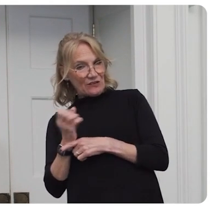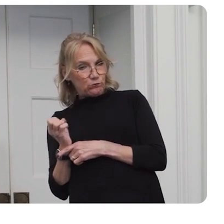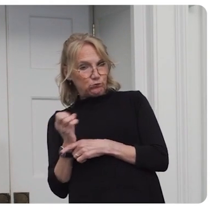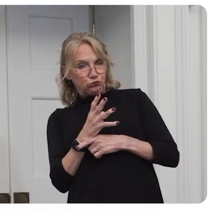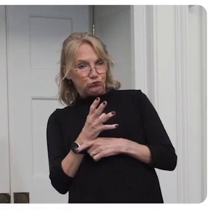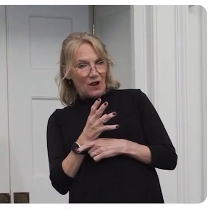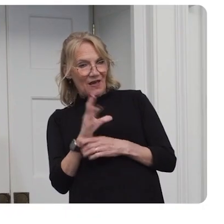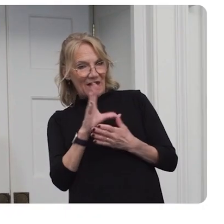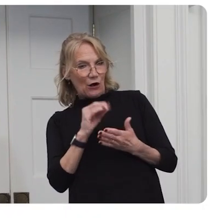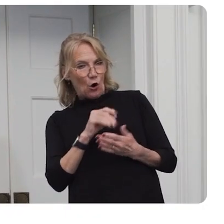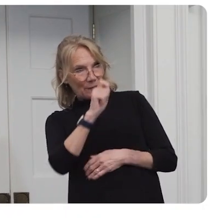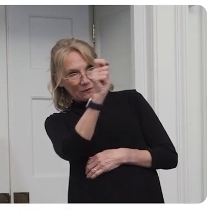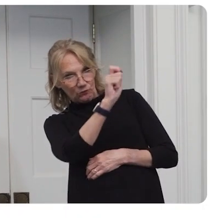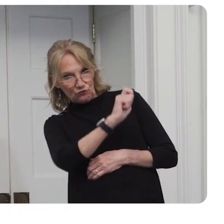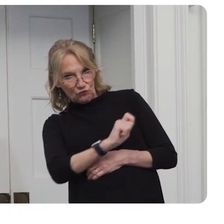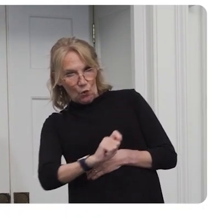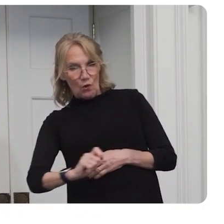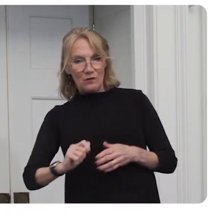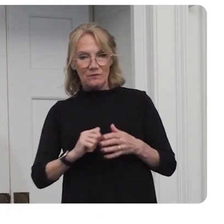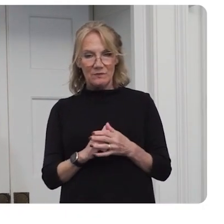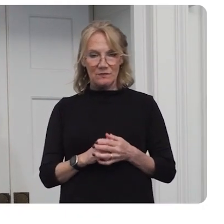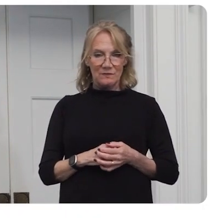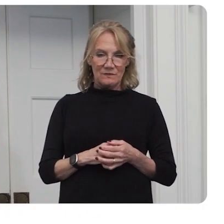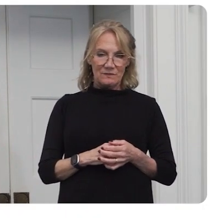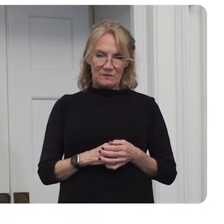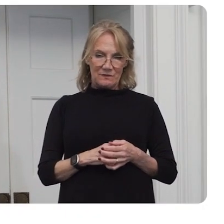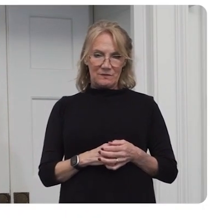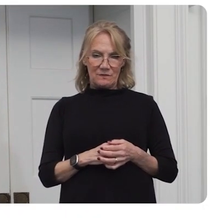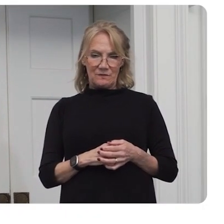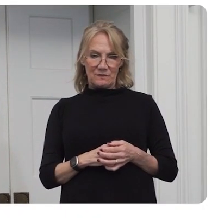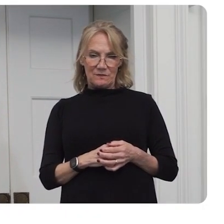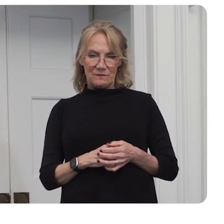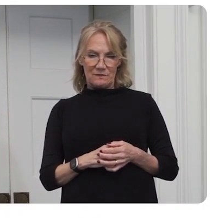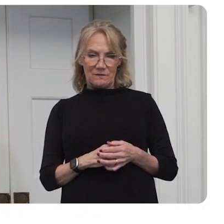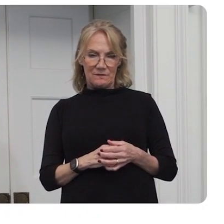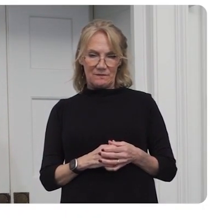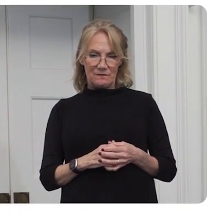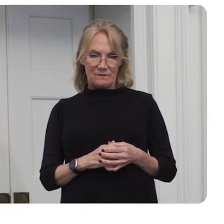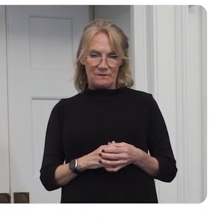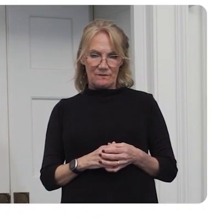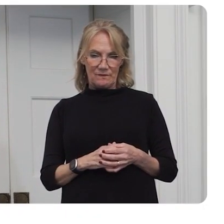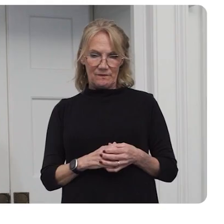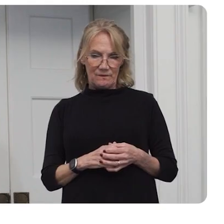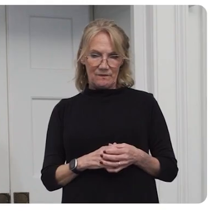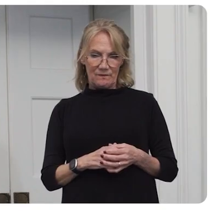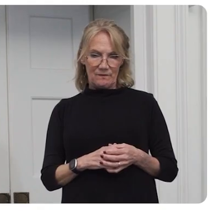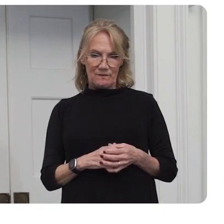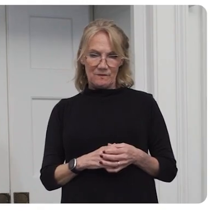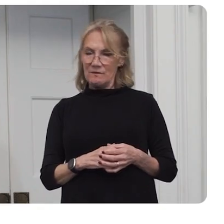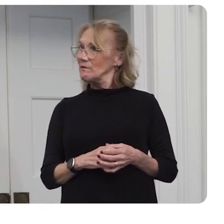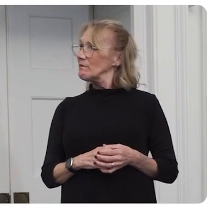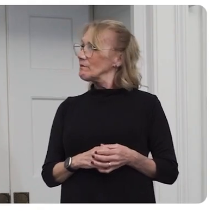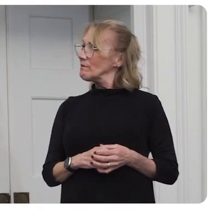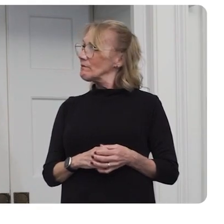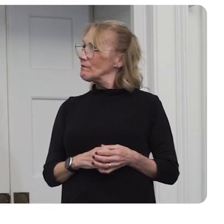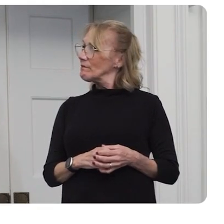for the projecting, didn't you? Yeah, I did. And her artwork is, well, you can't actually see. No, I see it. I see it hanging